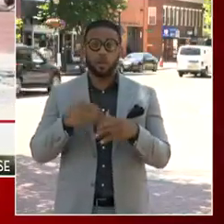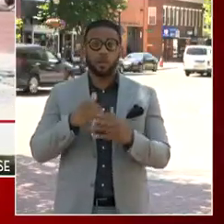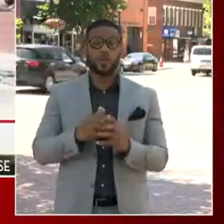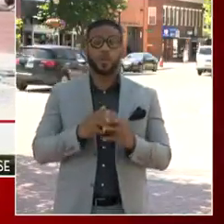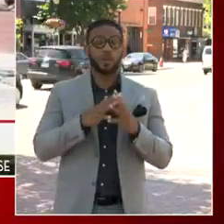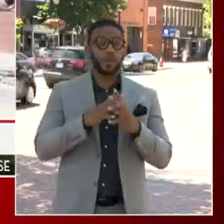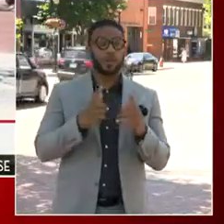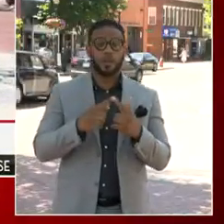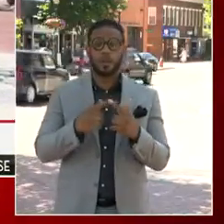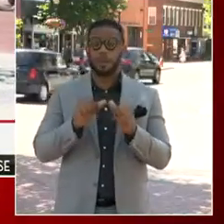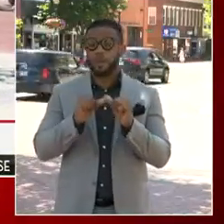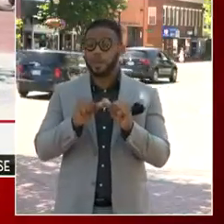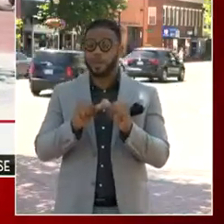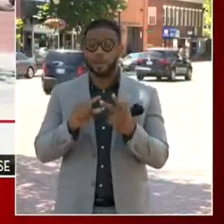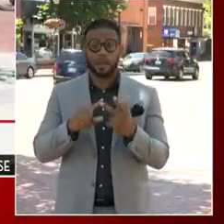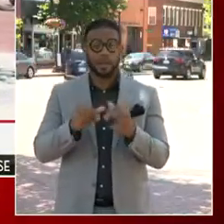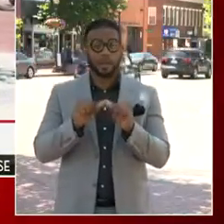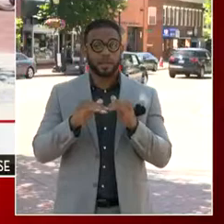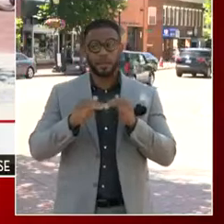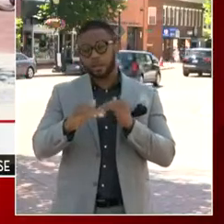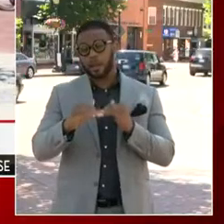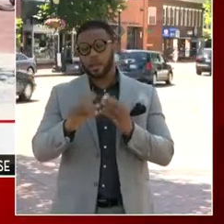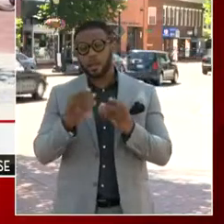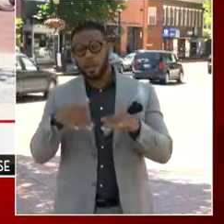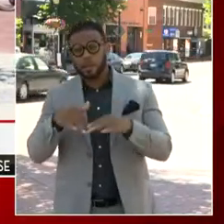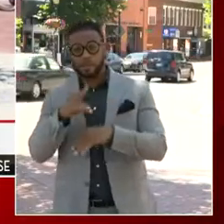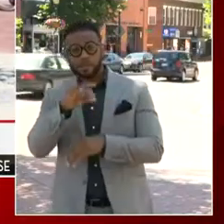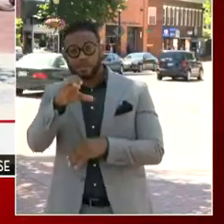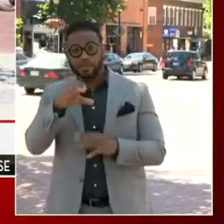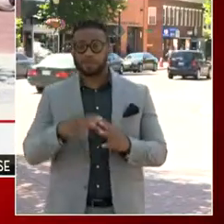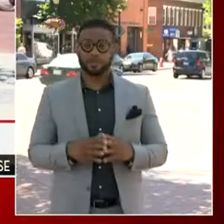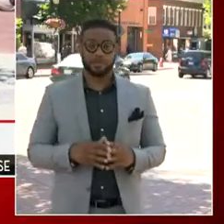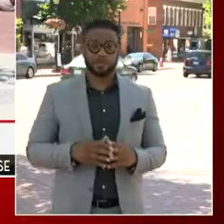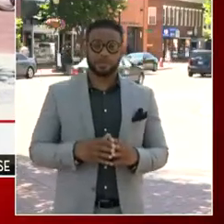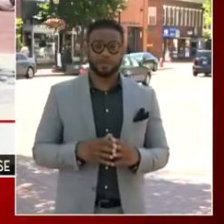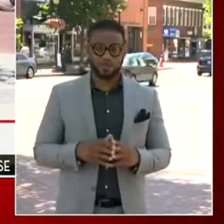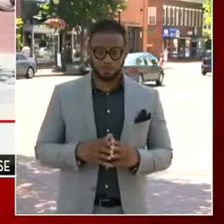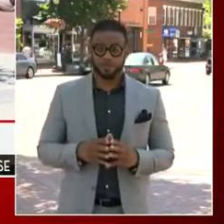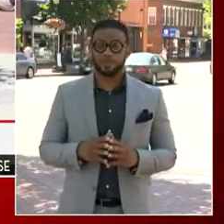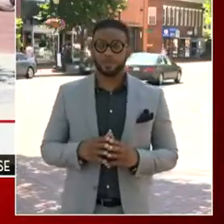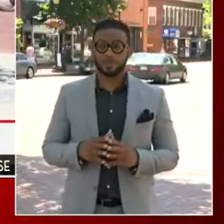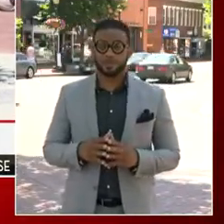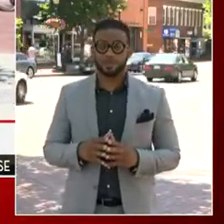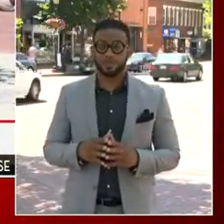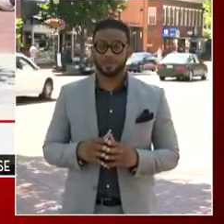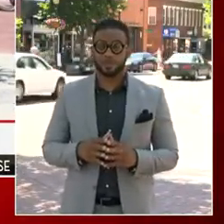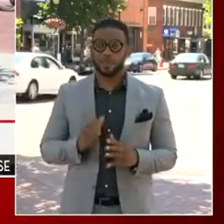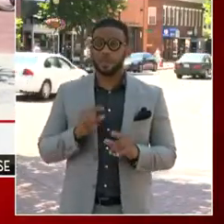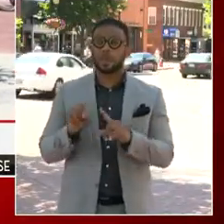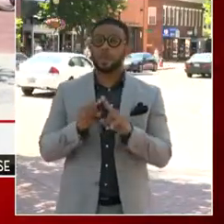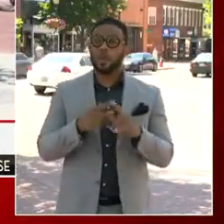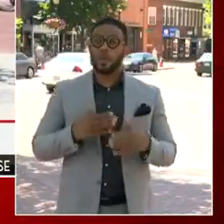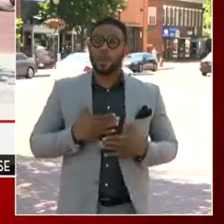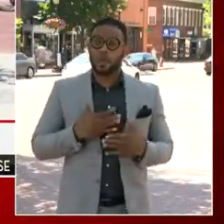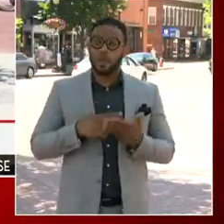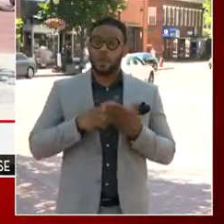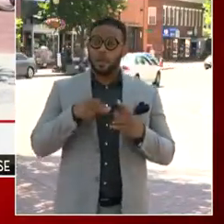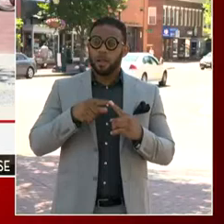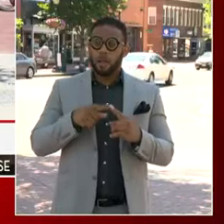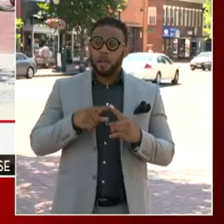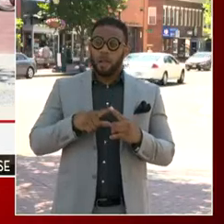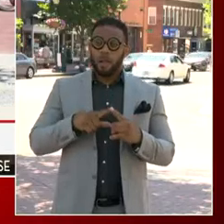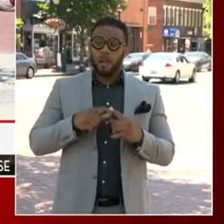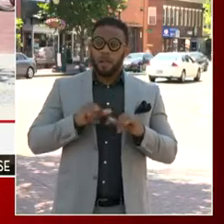we maintain, we sustain properties in the District of Columbia's real estate portfolio. But I'm also happy to talk about